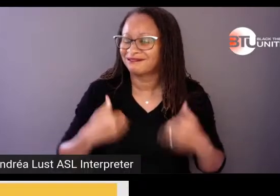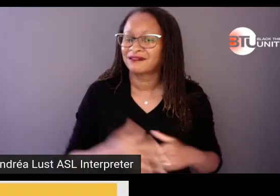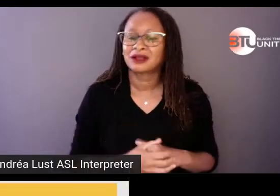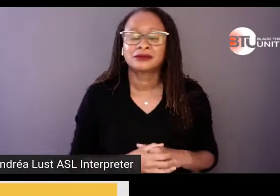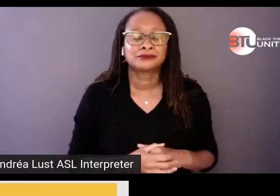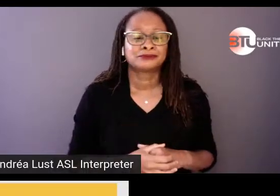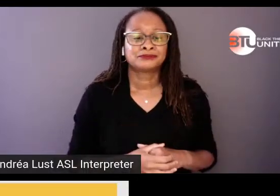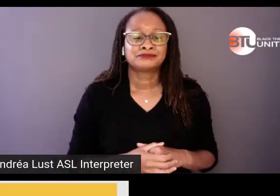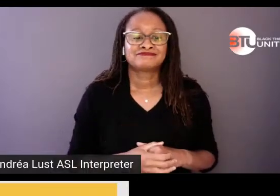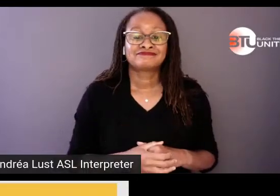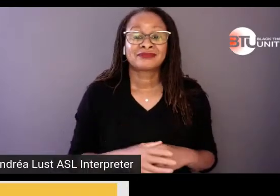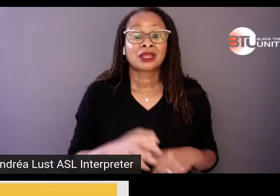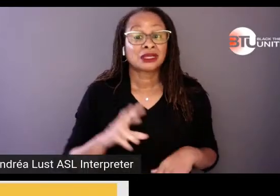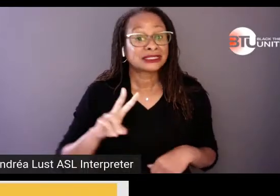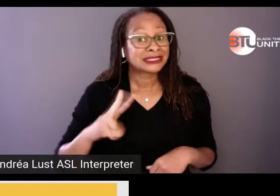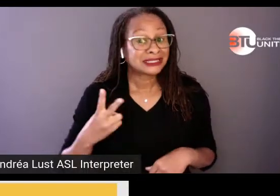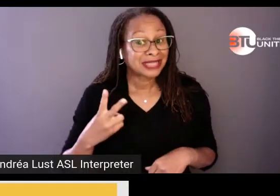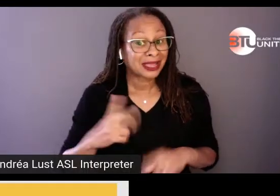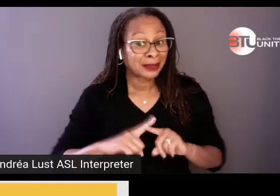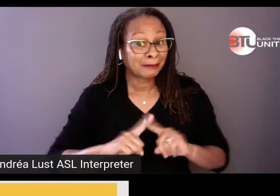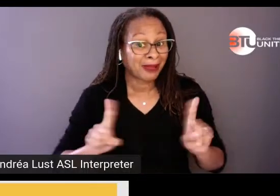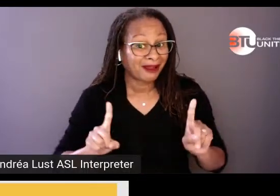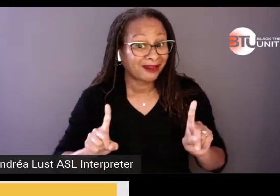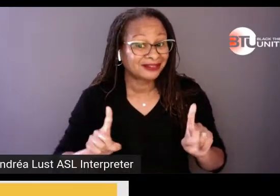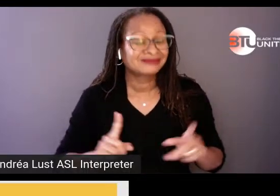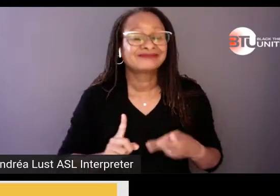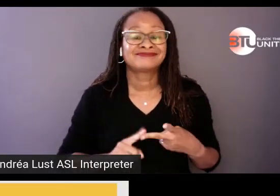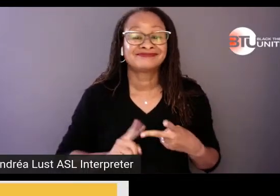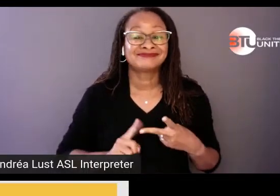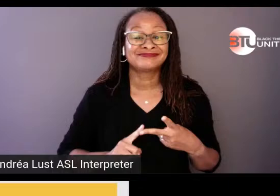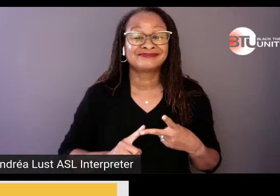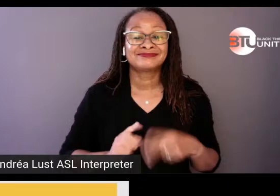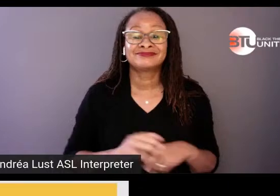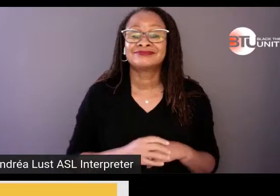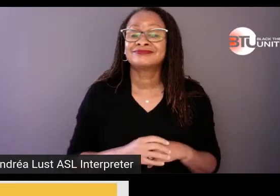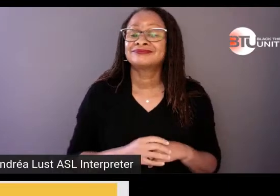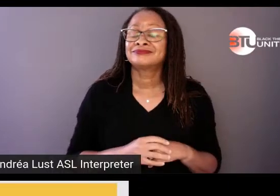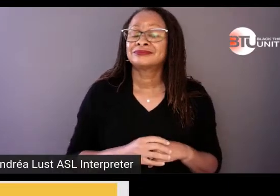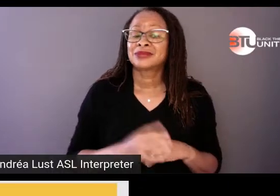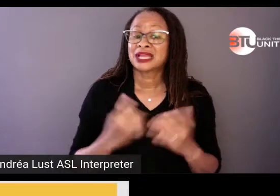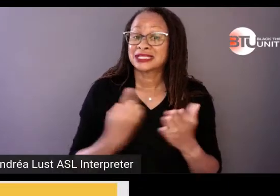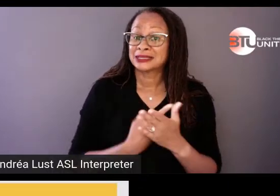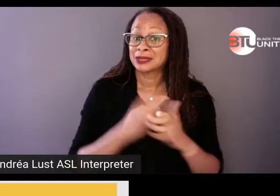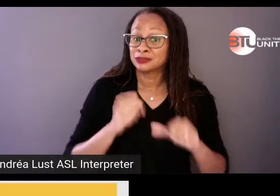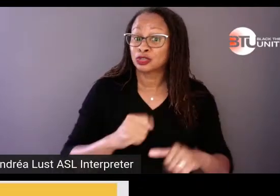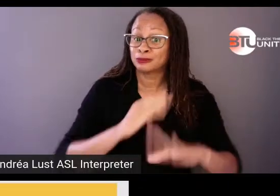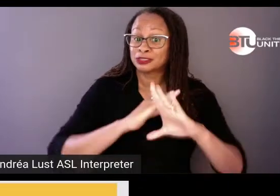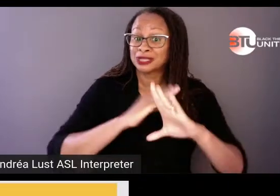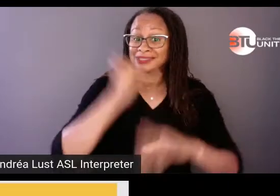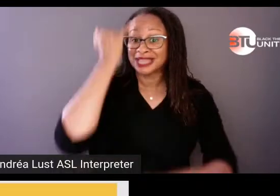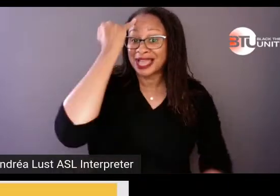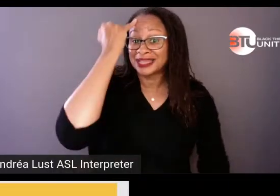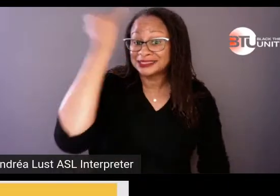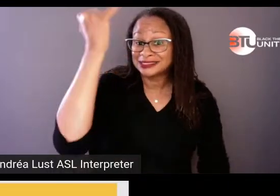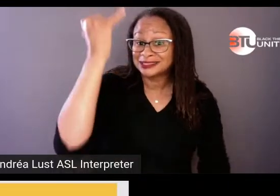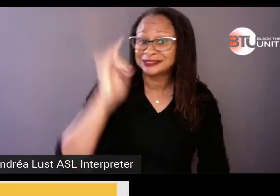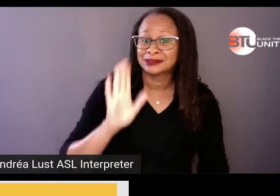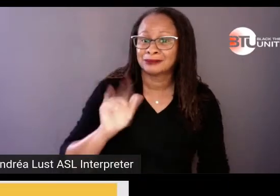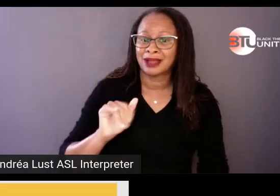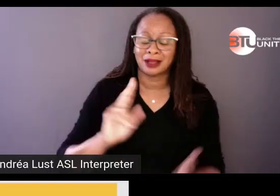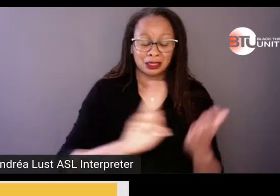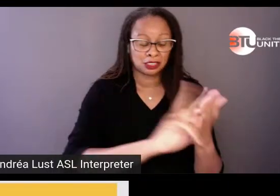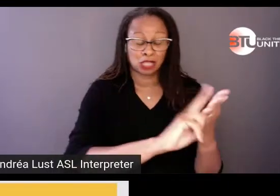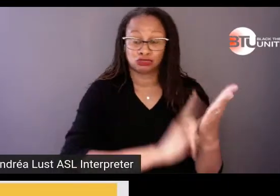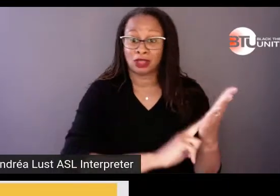The second but is that sometimes you can protect ideas by a contract.